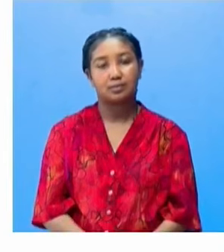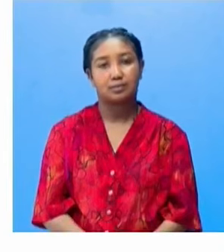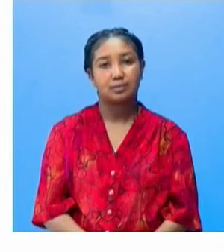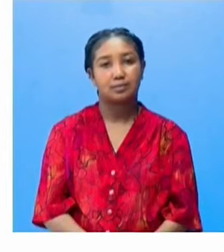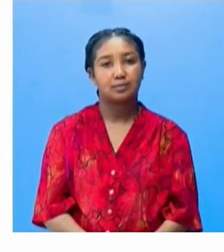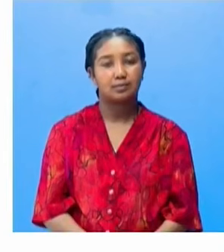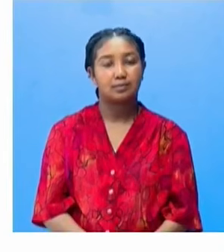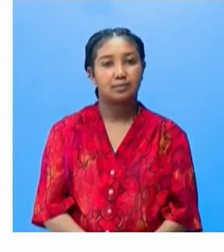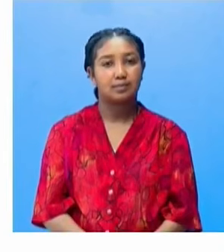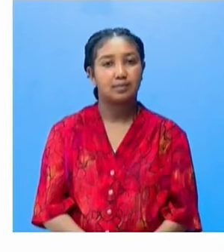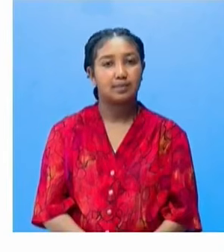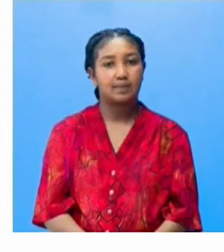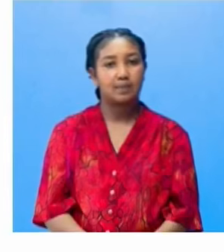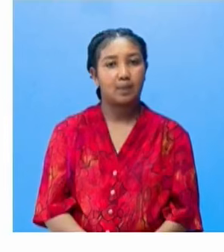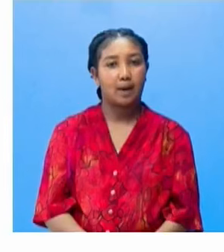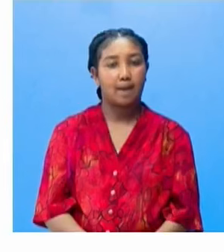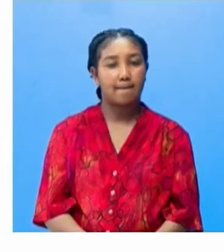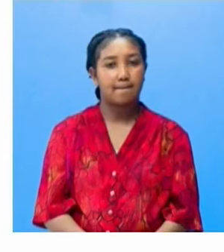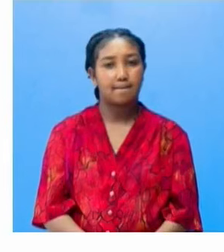action.